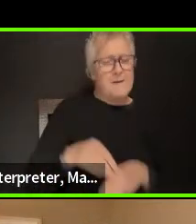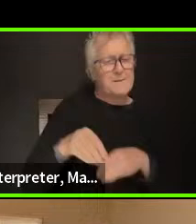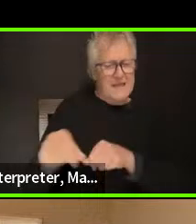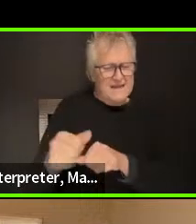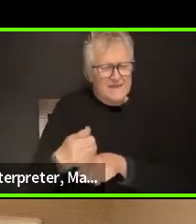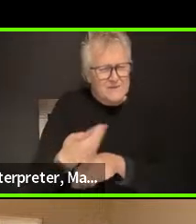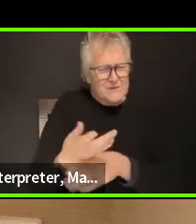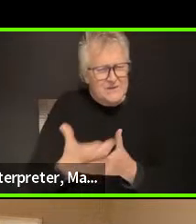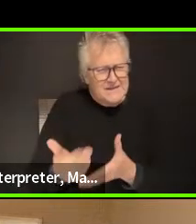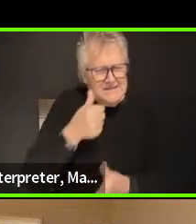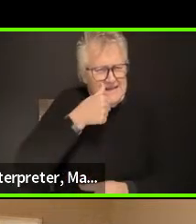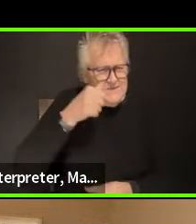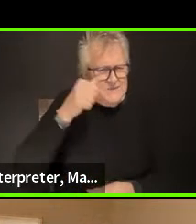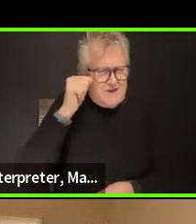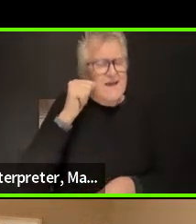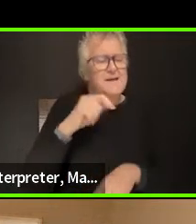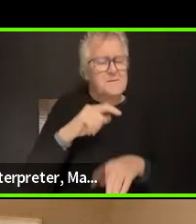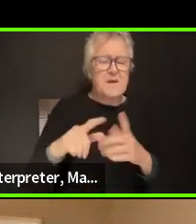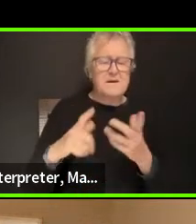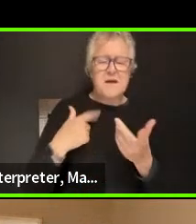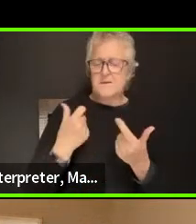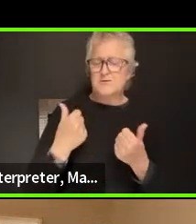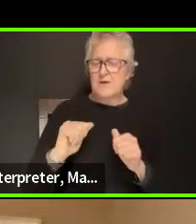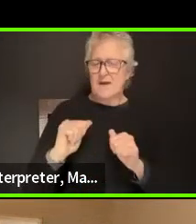to Erica.